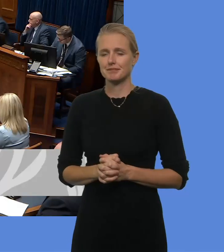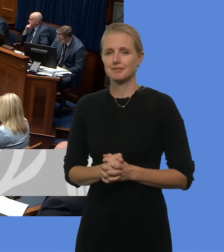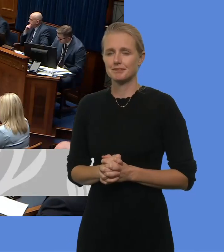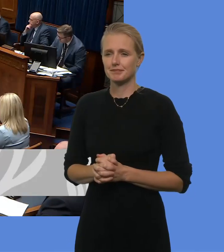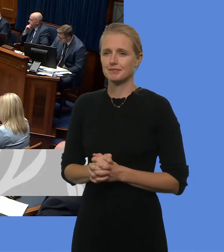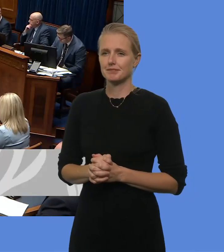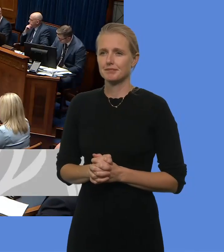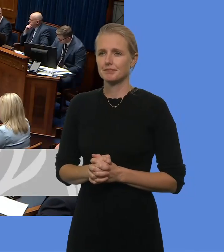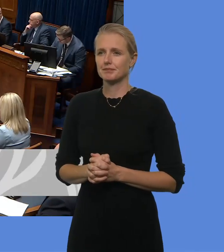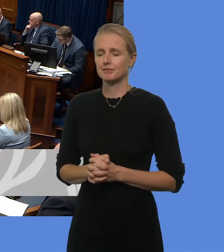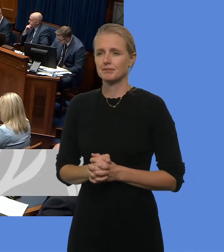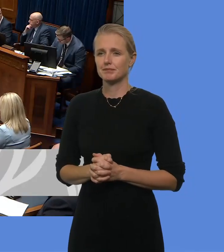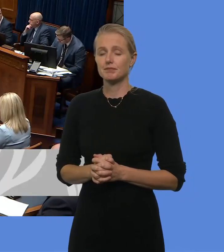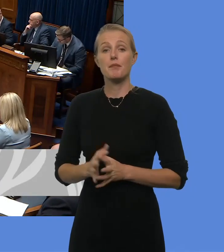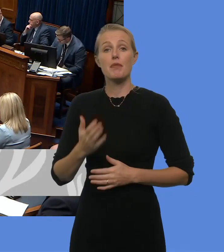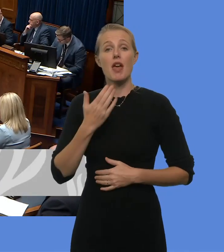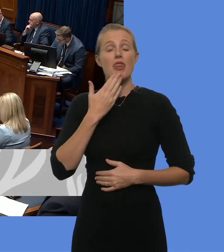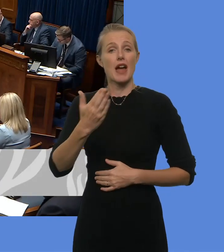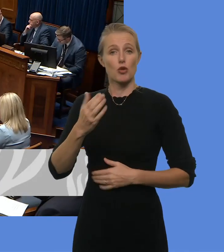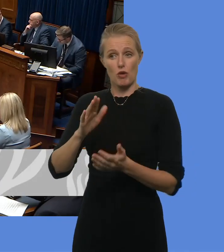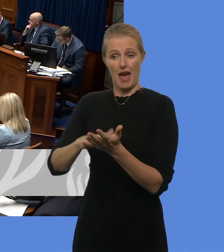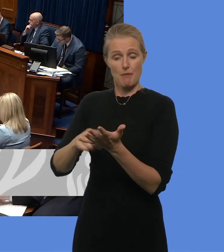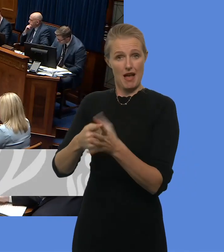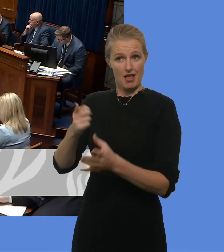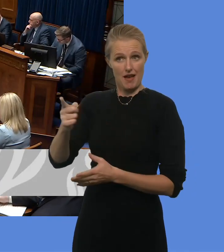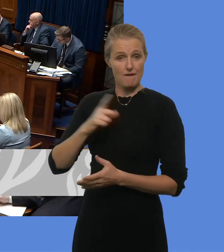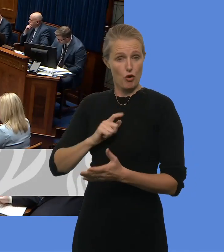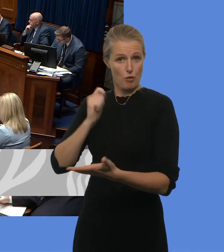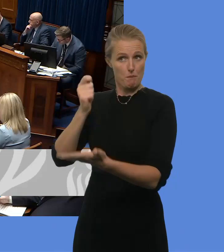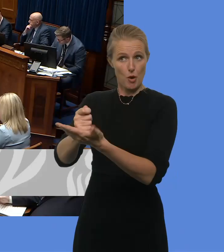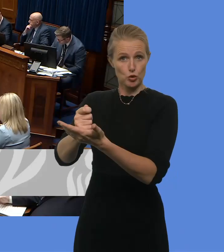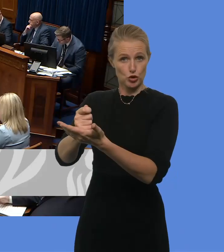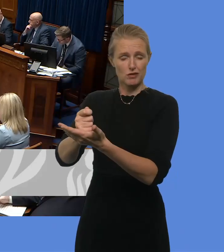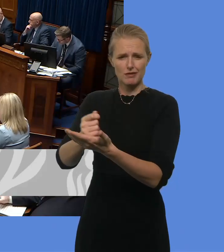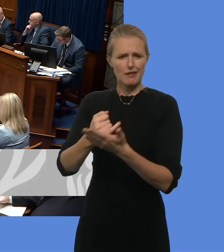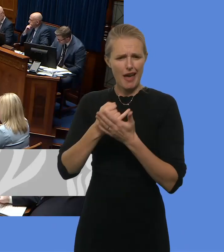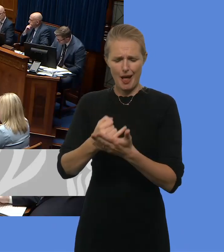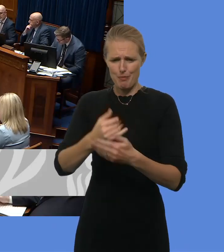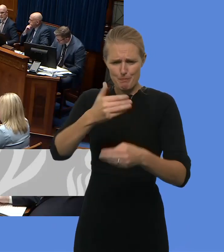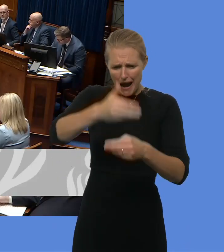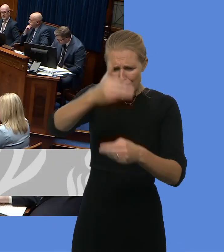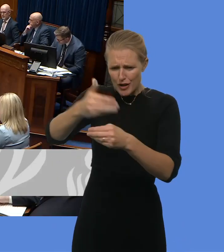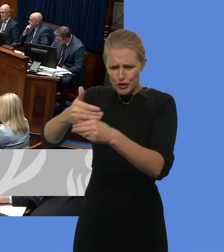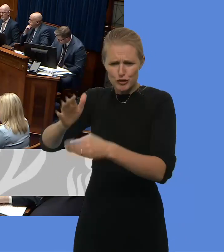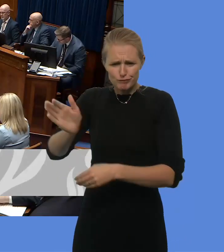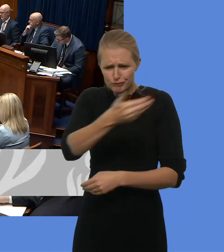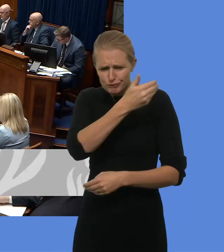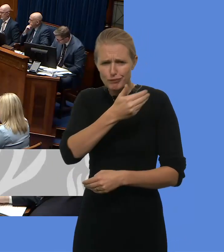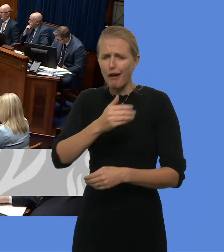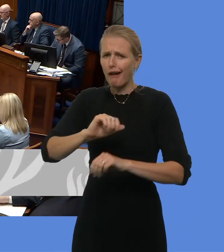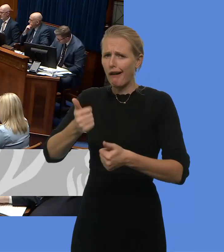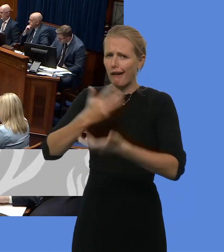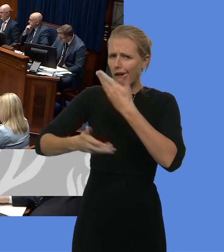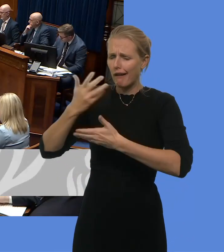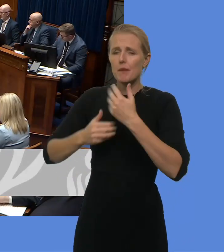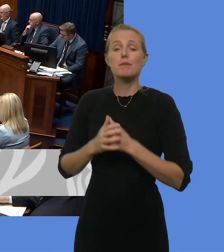And I thank the member for bringing forward this motion, which we'll be supporting, and for articulating the barriers so well, so thank you. Accordia, Sinn Féin wants